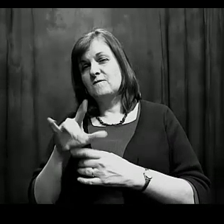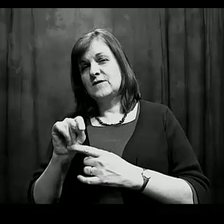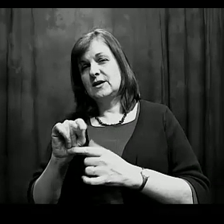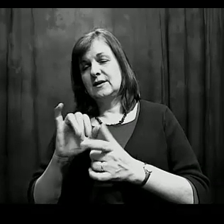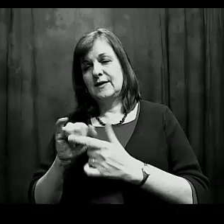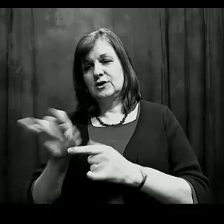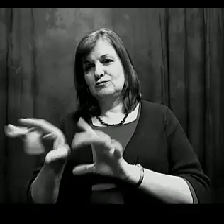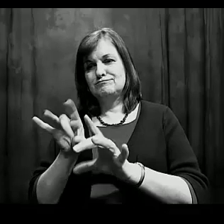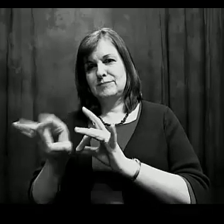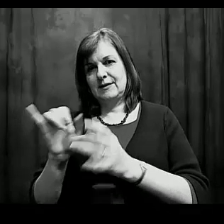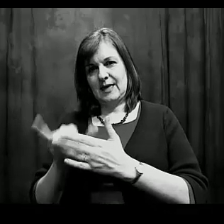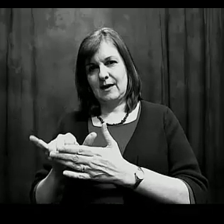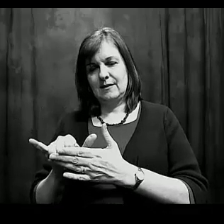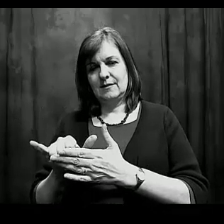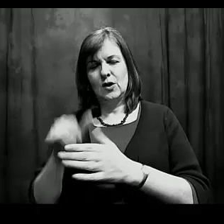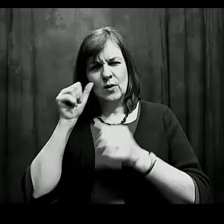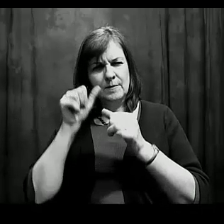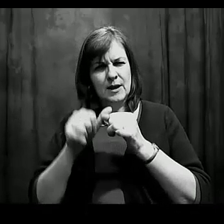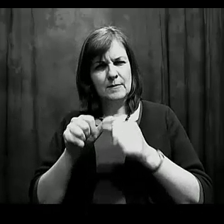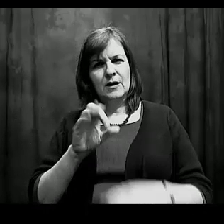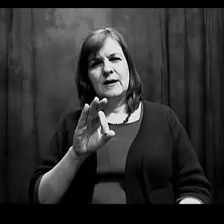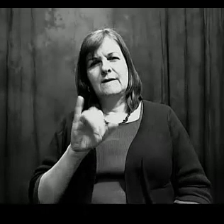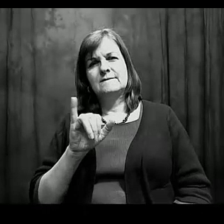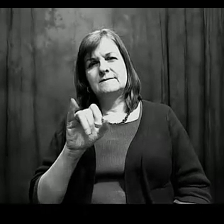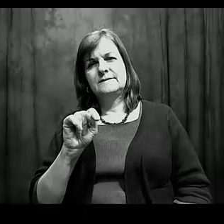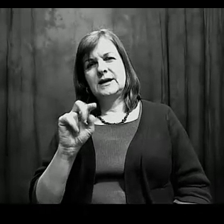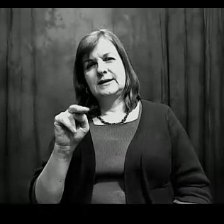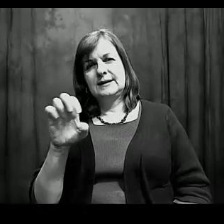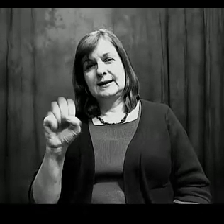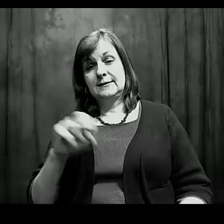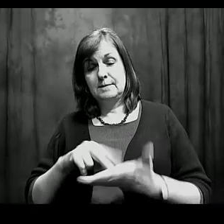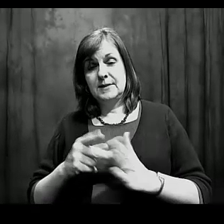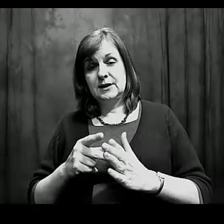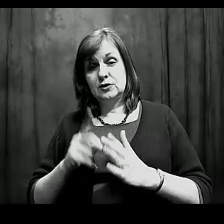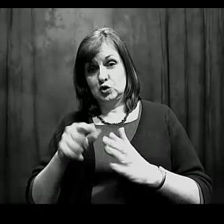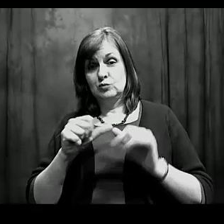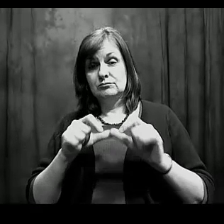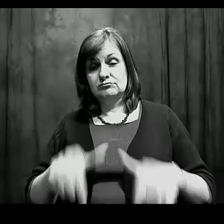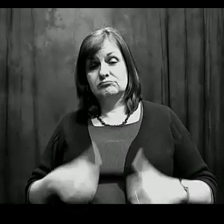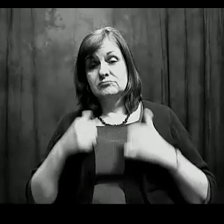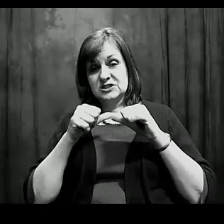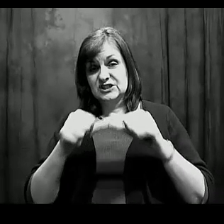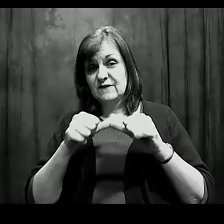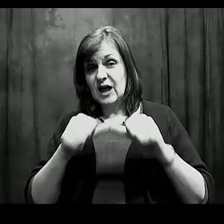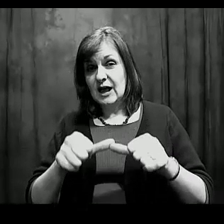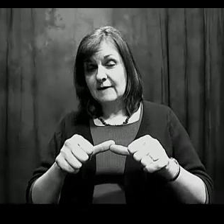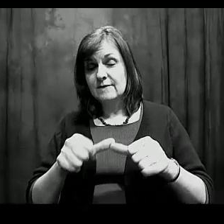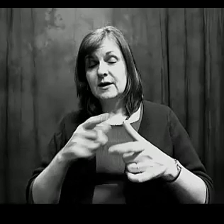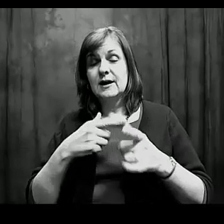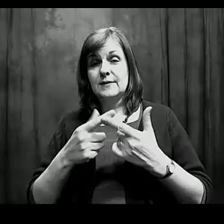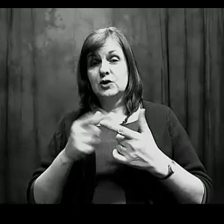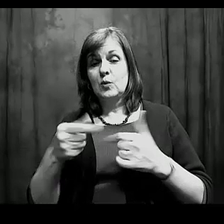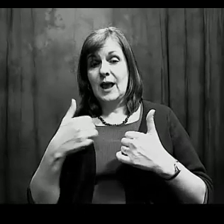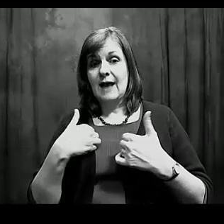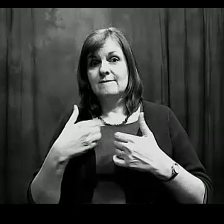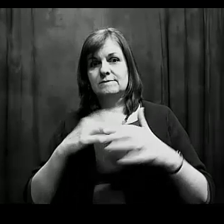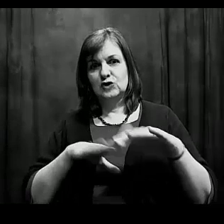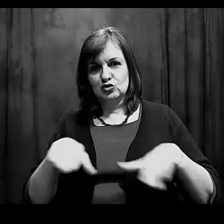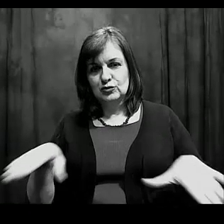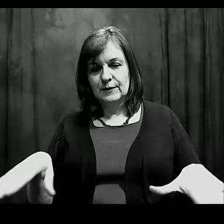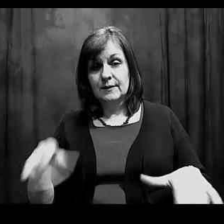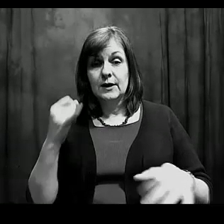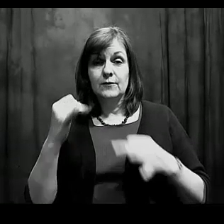fit. Remember, fitness is survival and reproduction numbers.